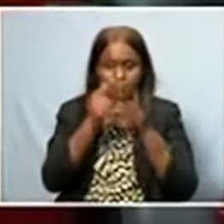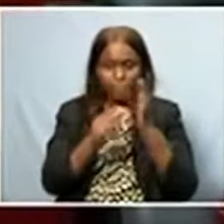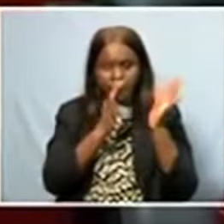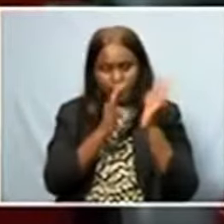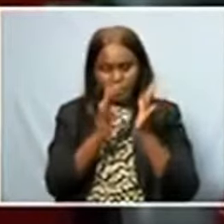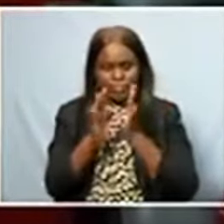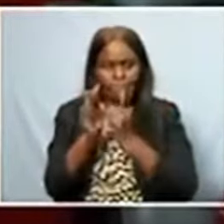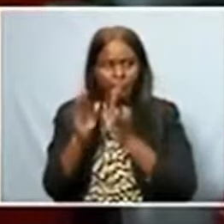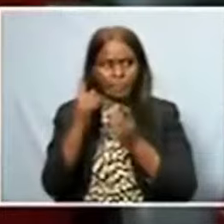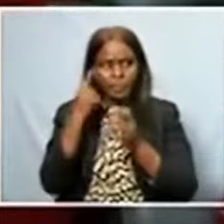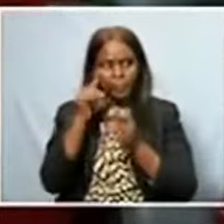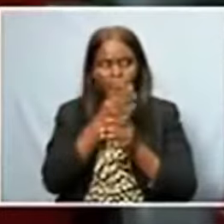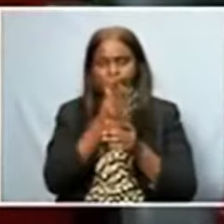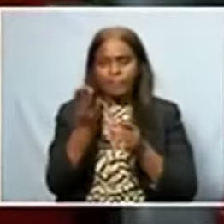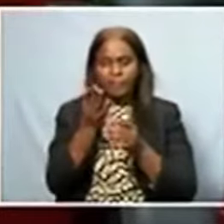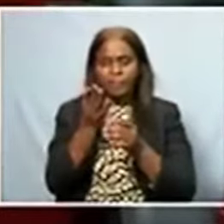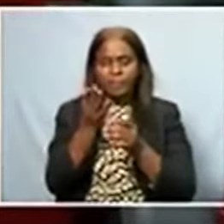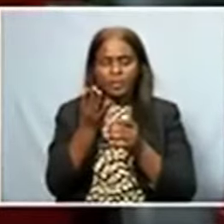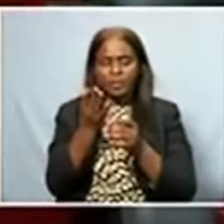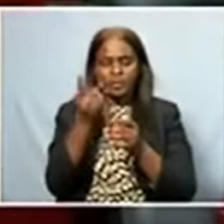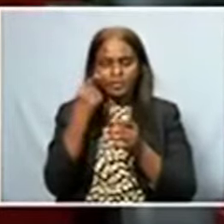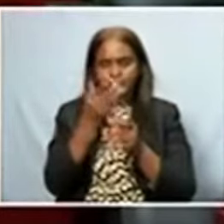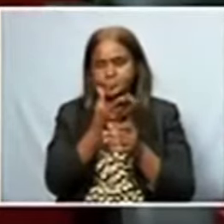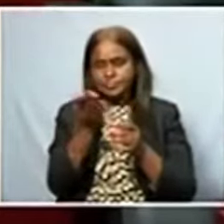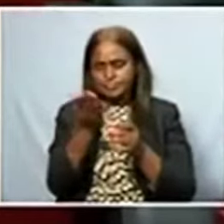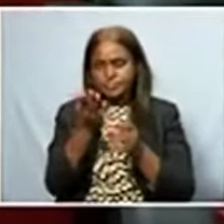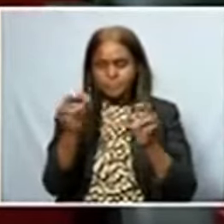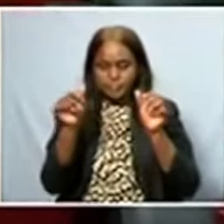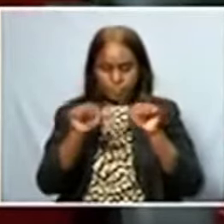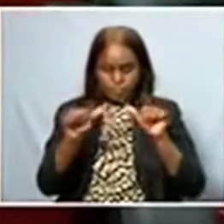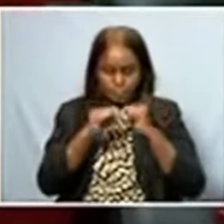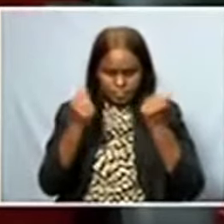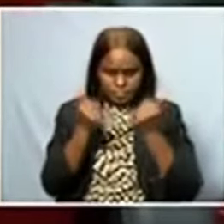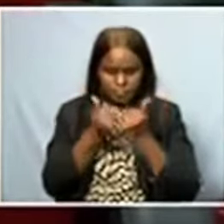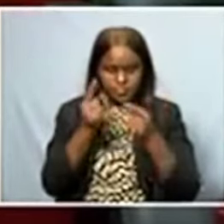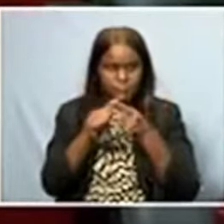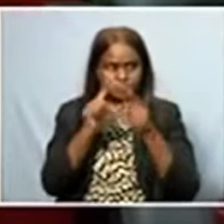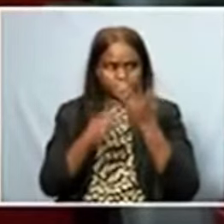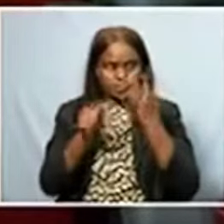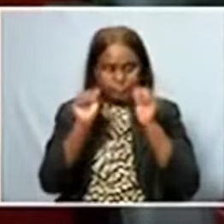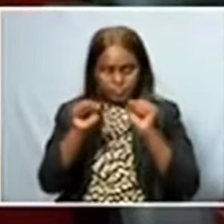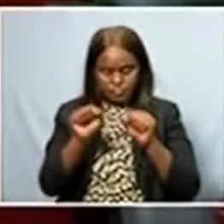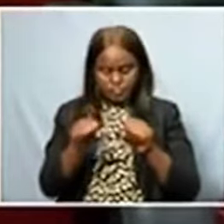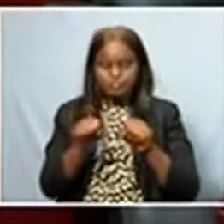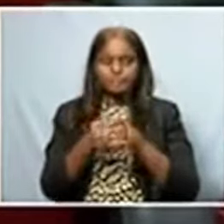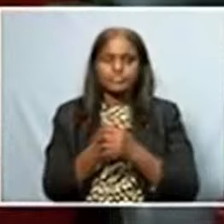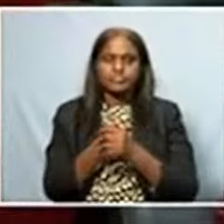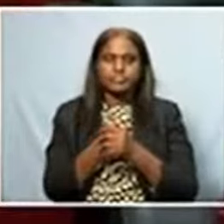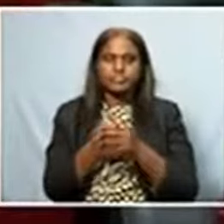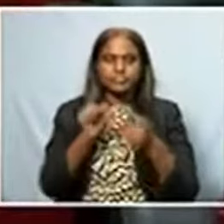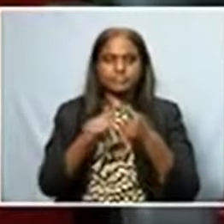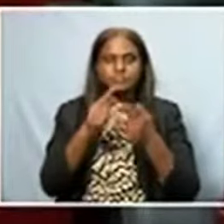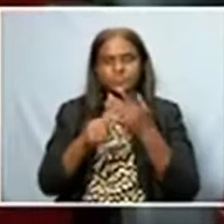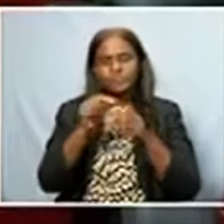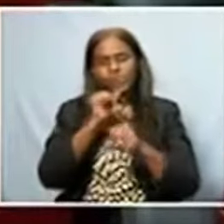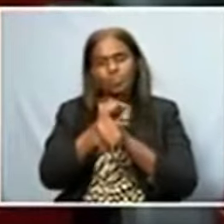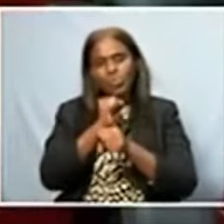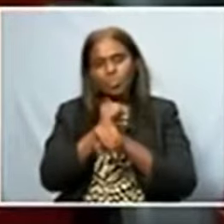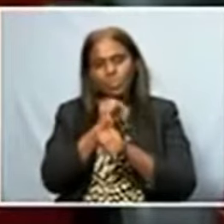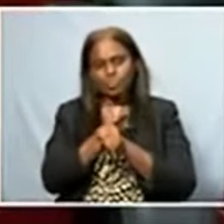order for the Auditor General to be able to